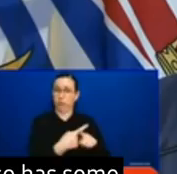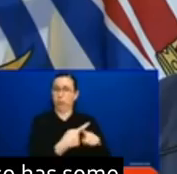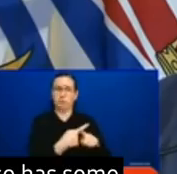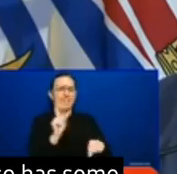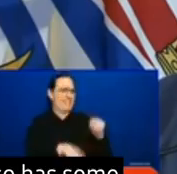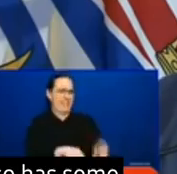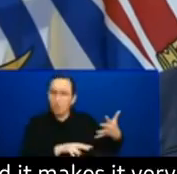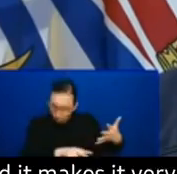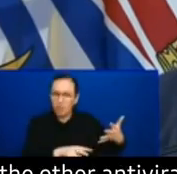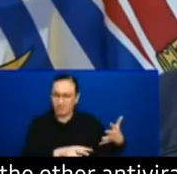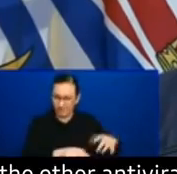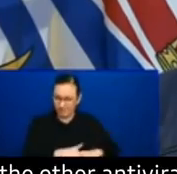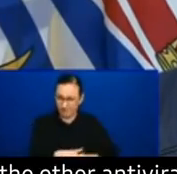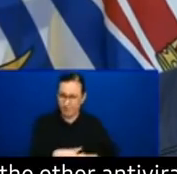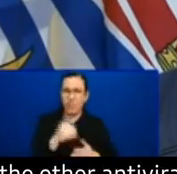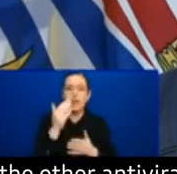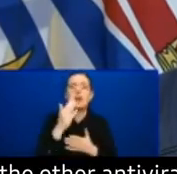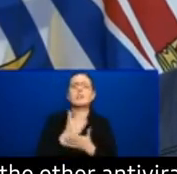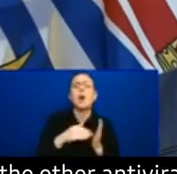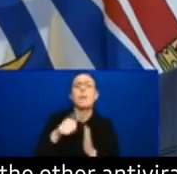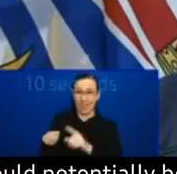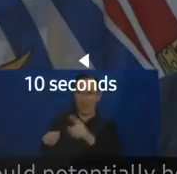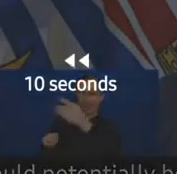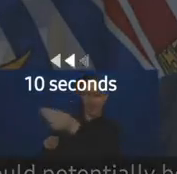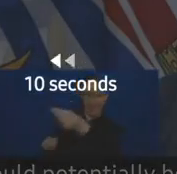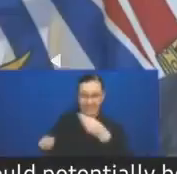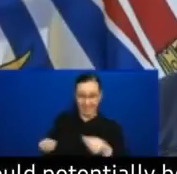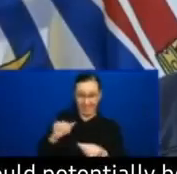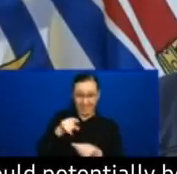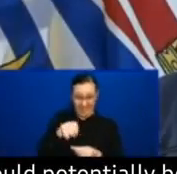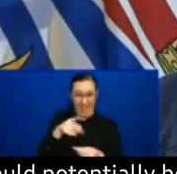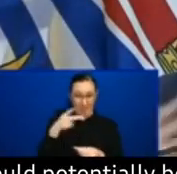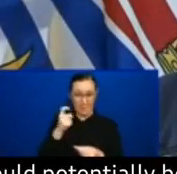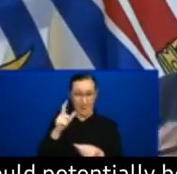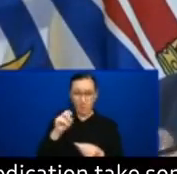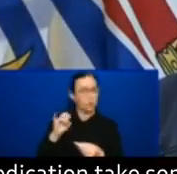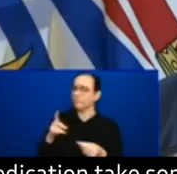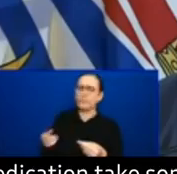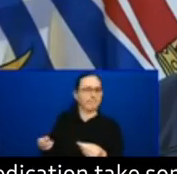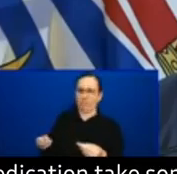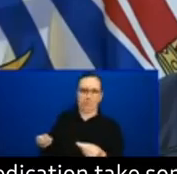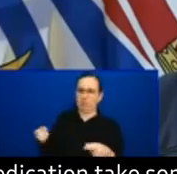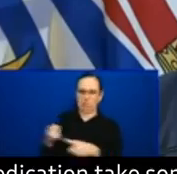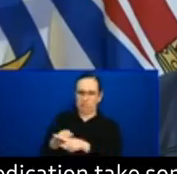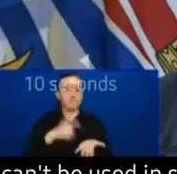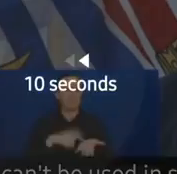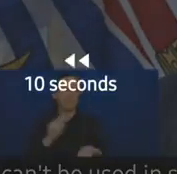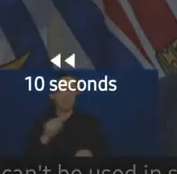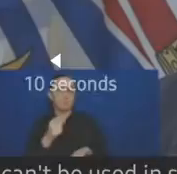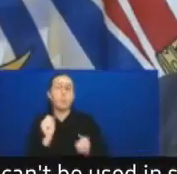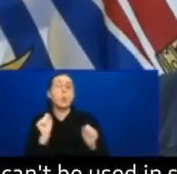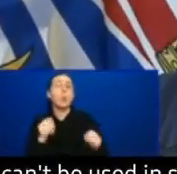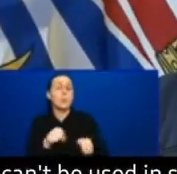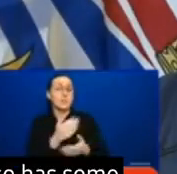drug-drug interactions. Tamiflu, for example. Medication, take some of those medications that interact with it,